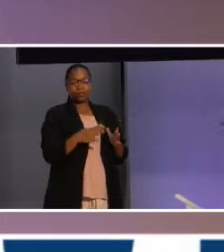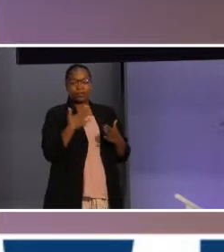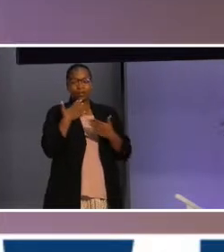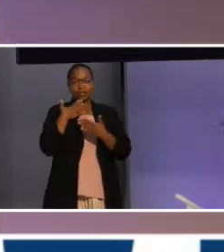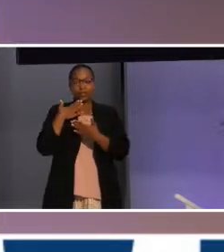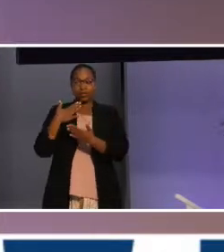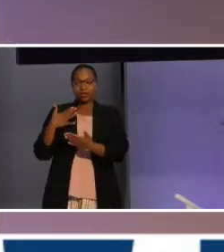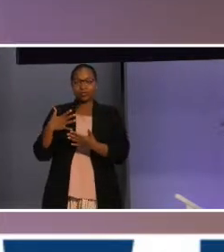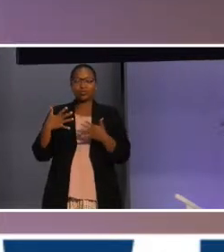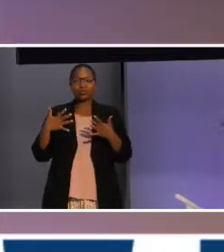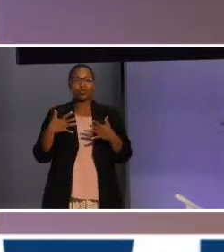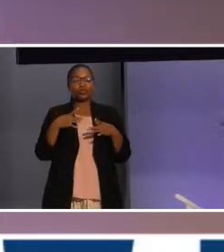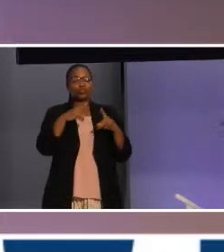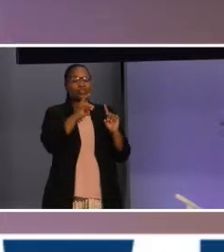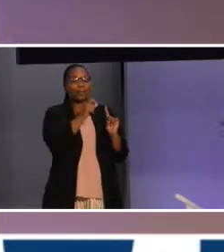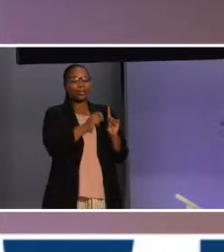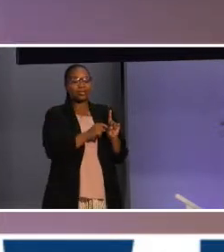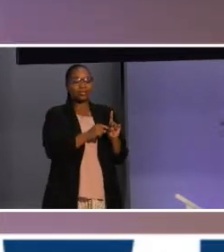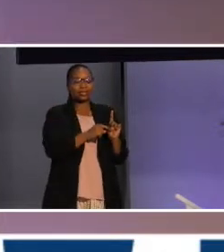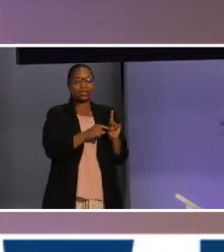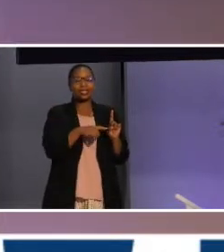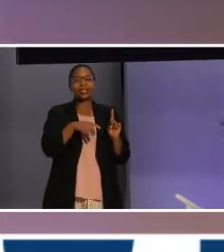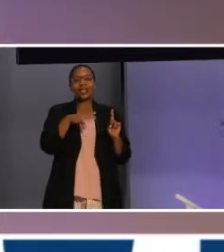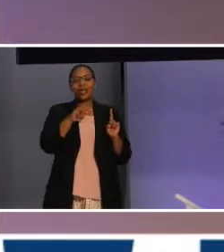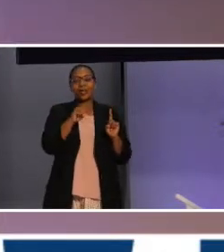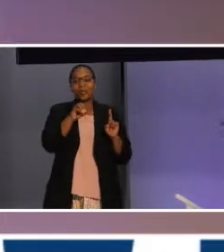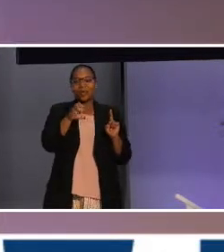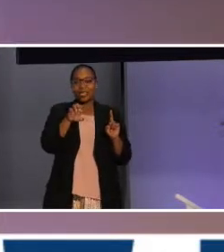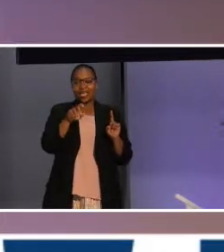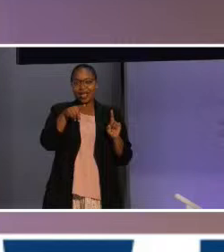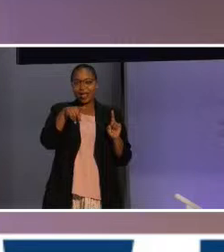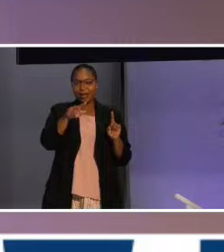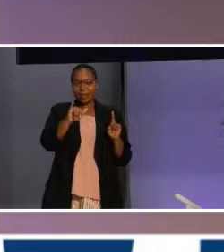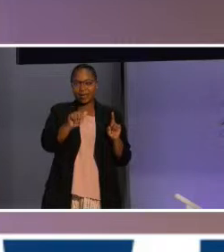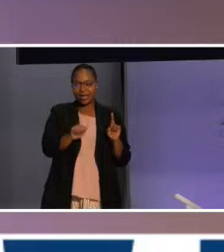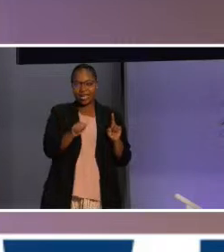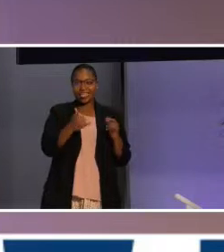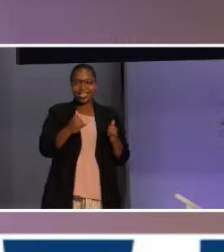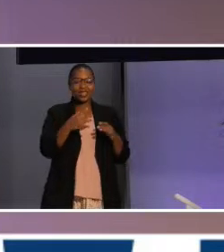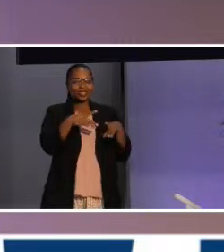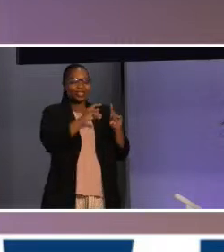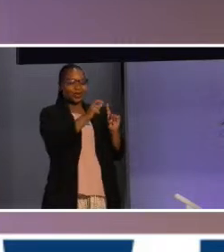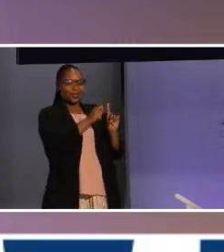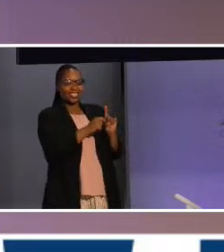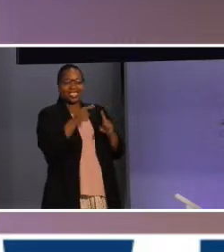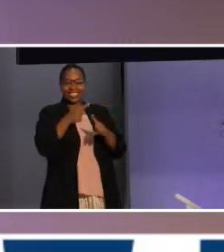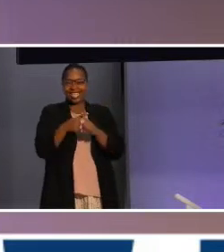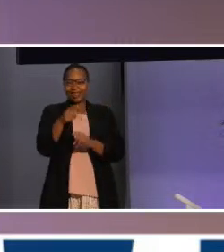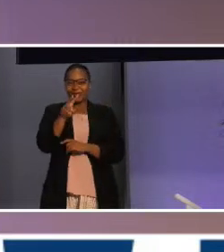Chairperson Miepa, Chairperson times 2. At this point in time,